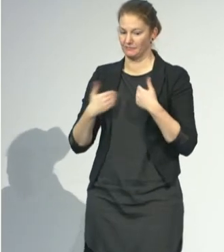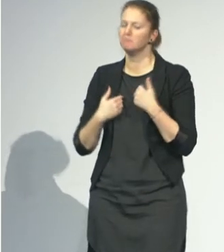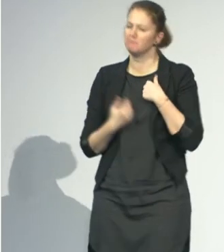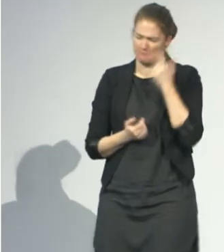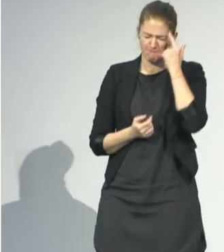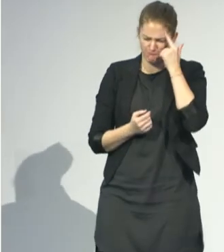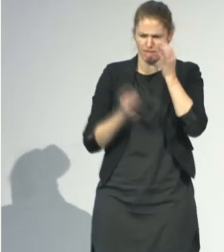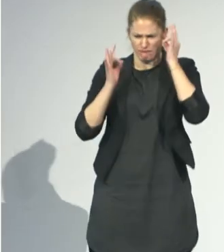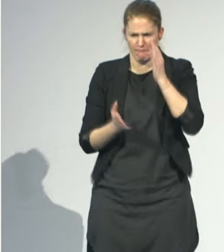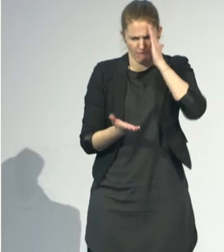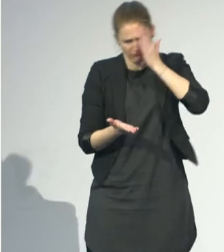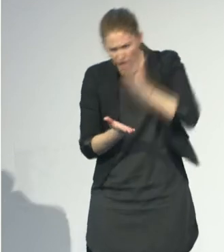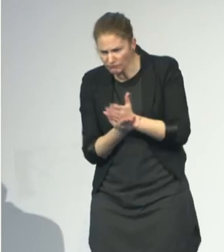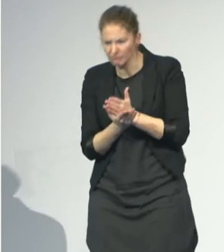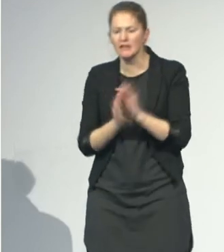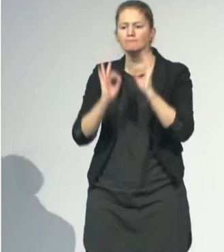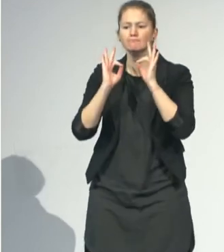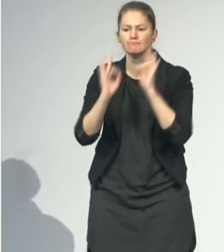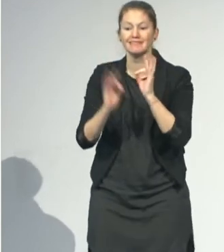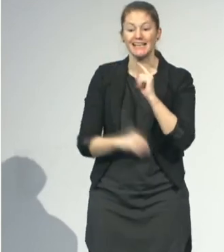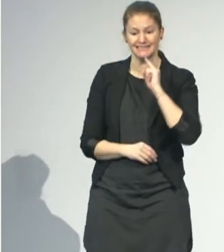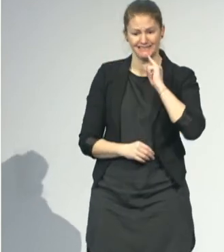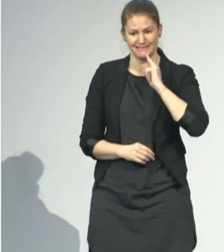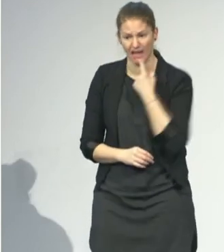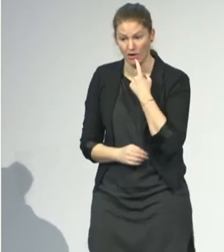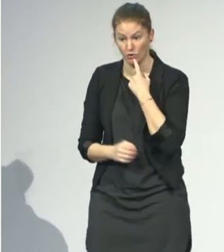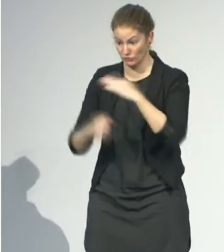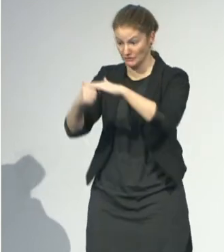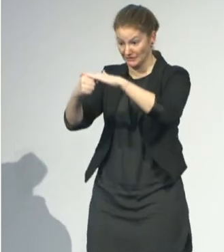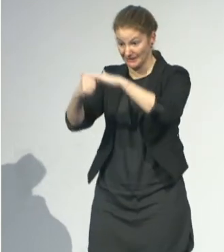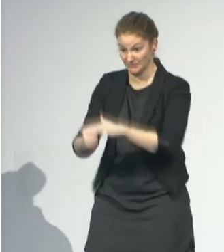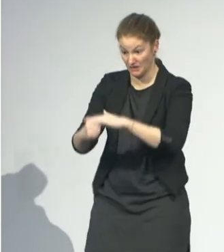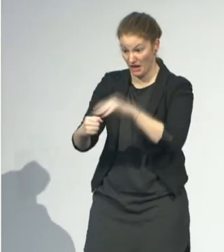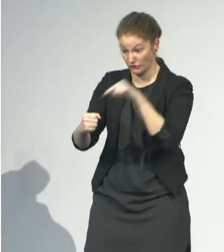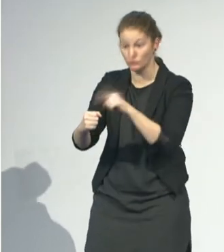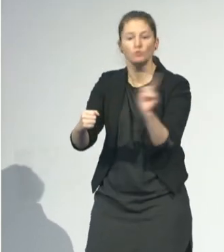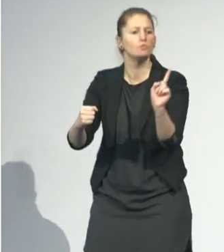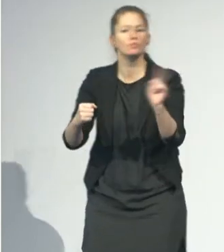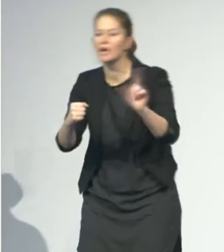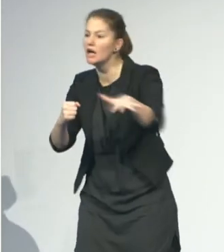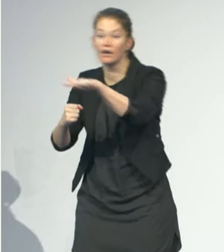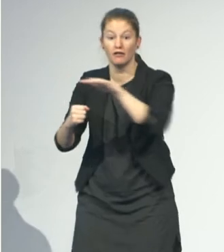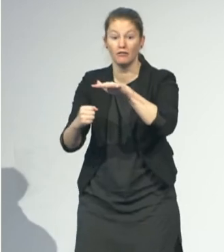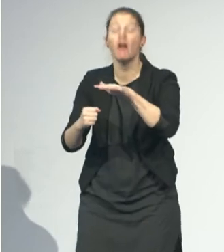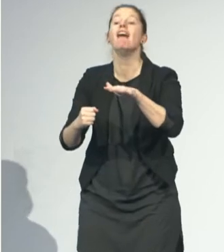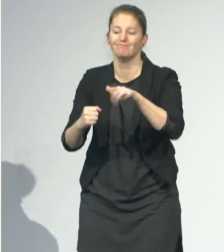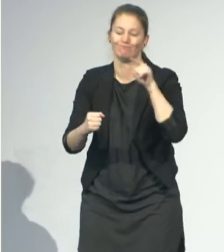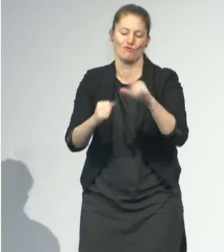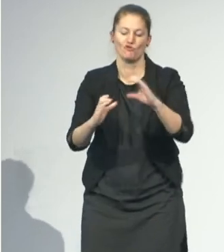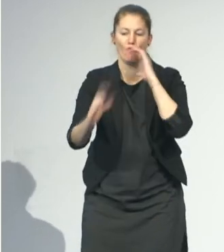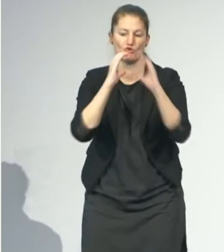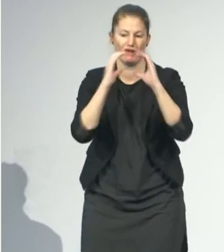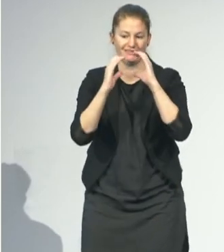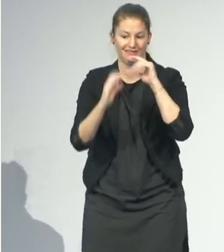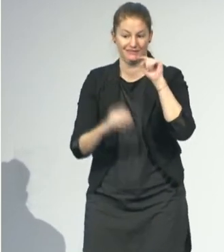acts of discriminations, happen during the process of communication. So I dedicated the